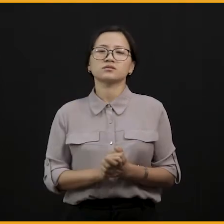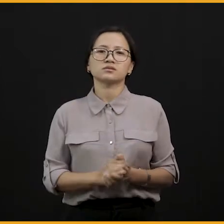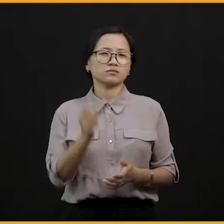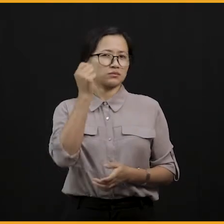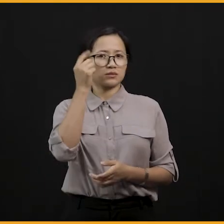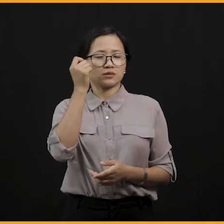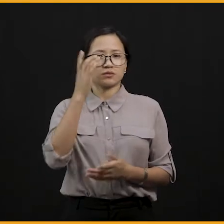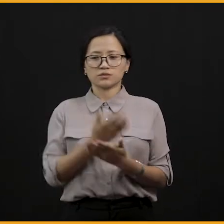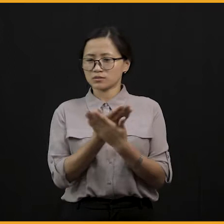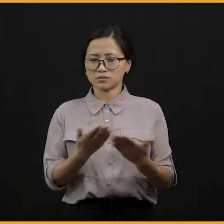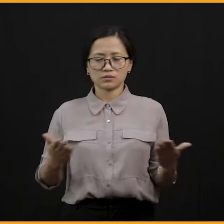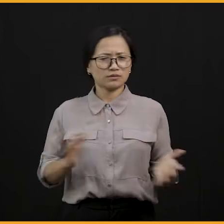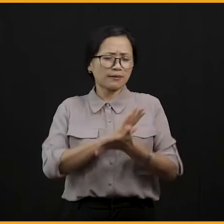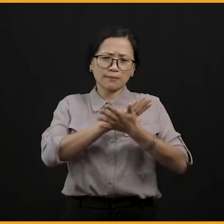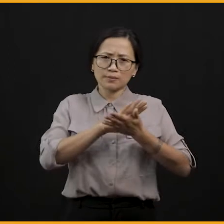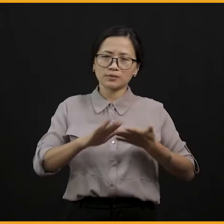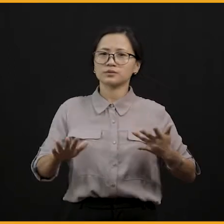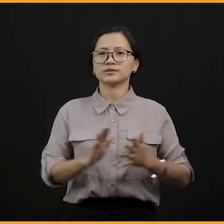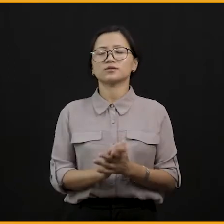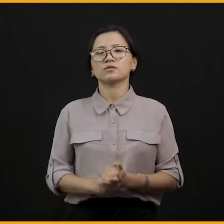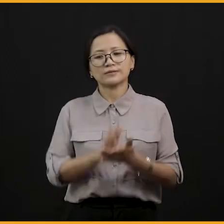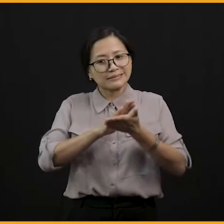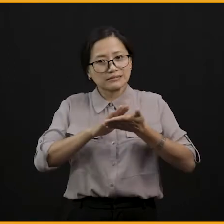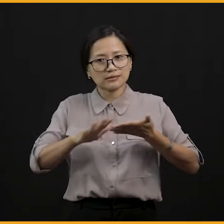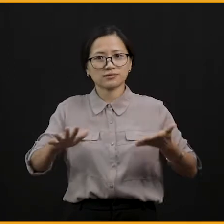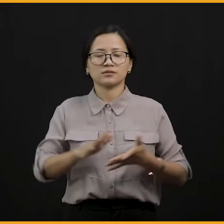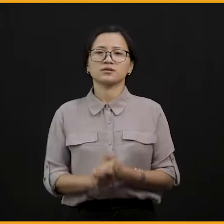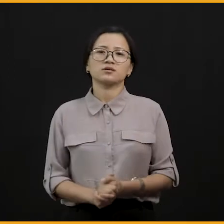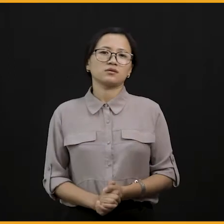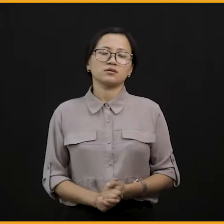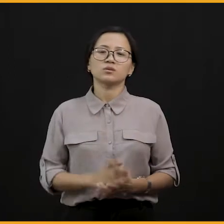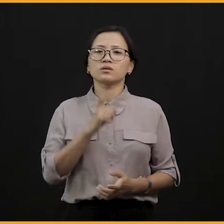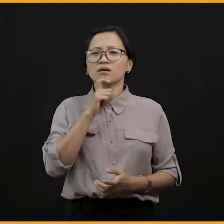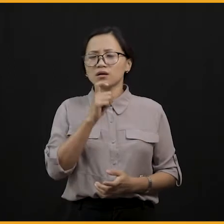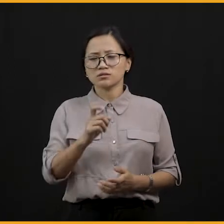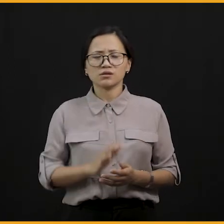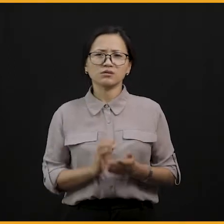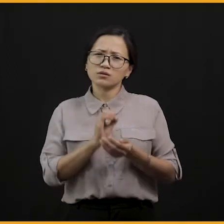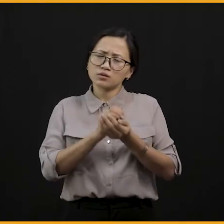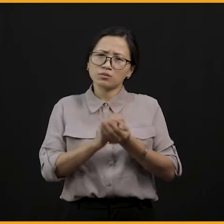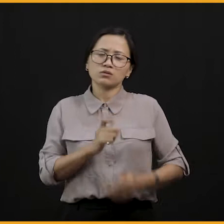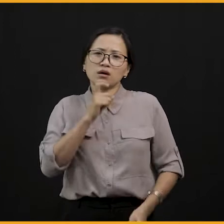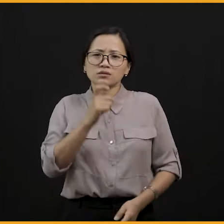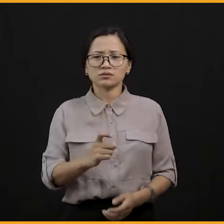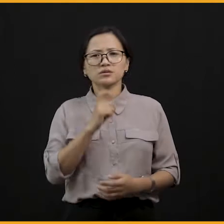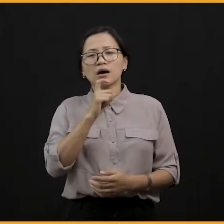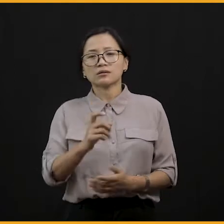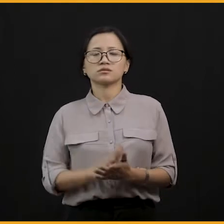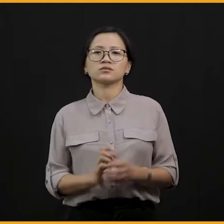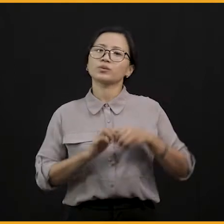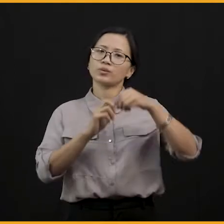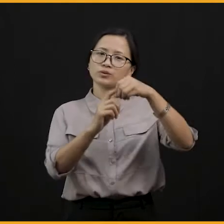he understand the things completely clear, okay, he will ask questions. He was that